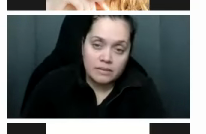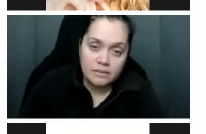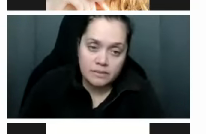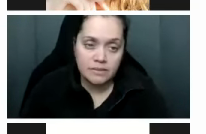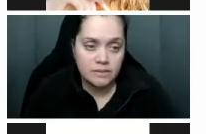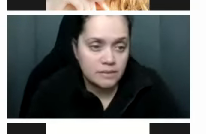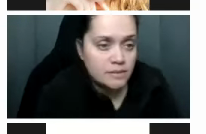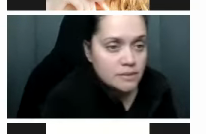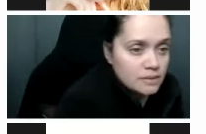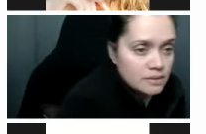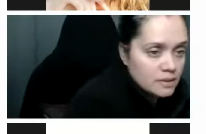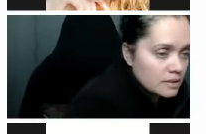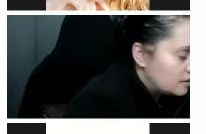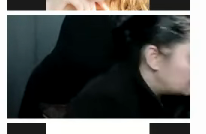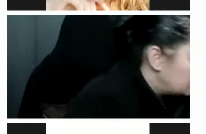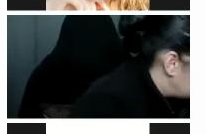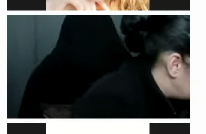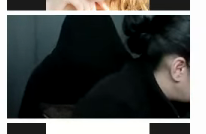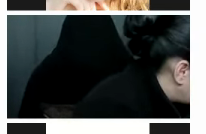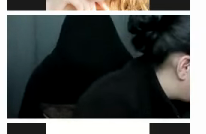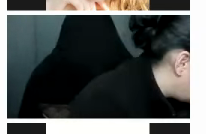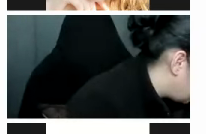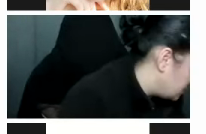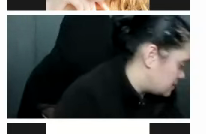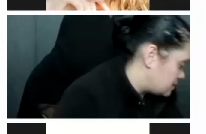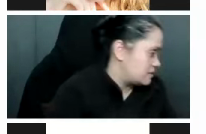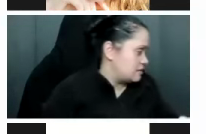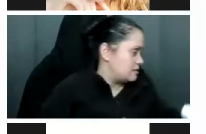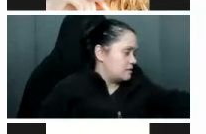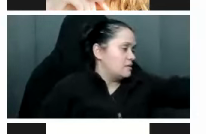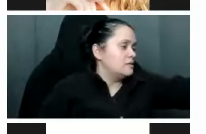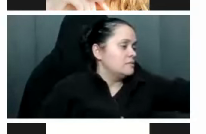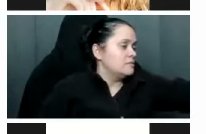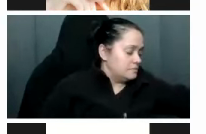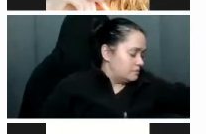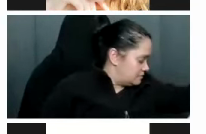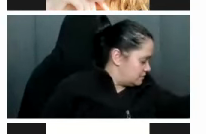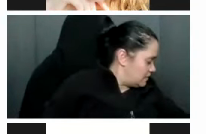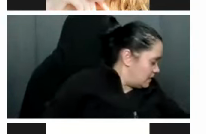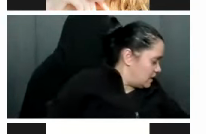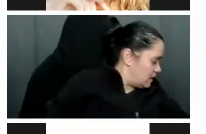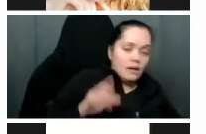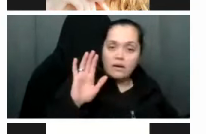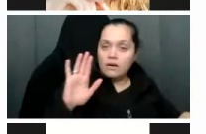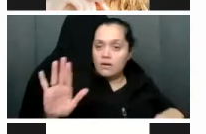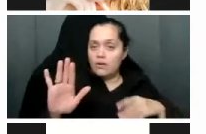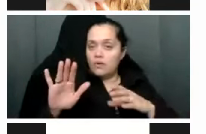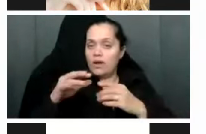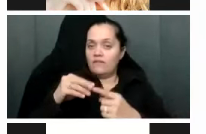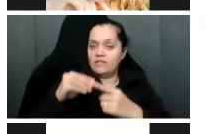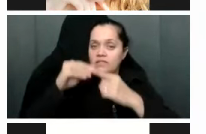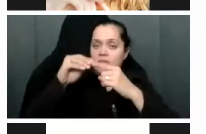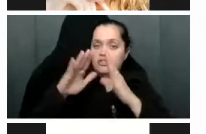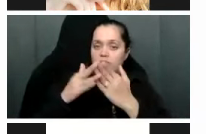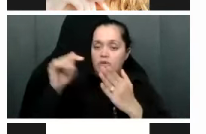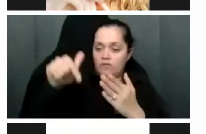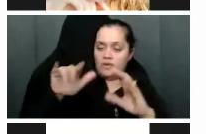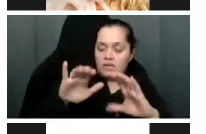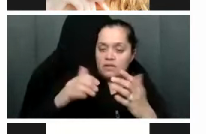All right, course materials and required text. You have a special textbook for this